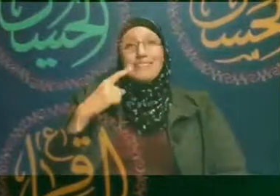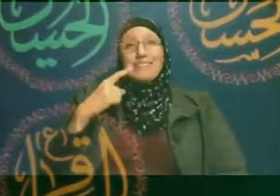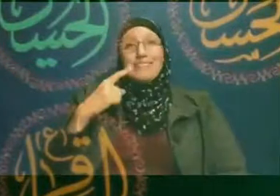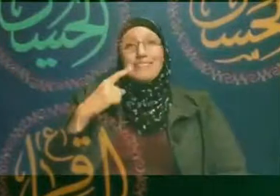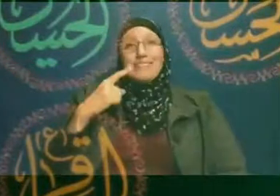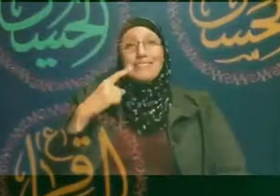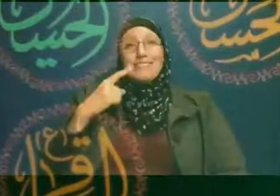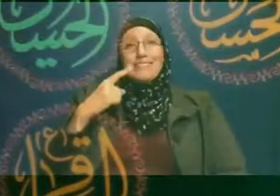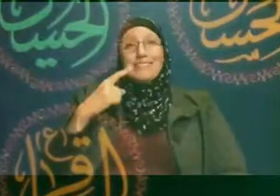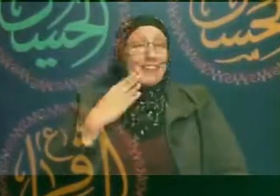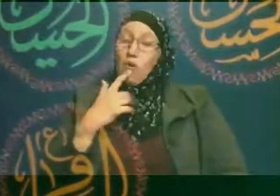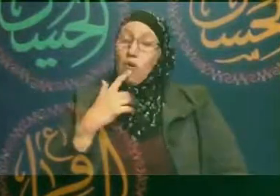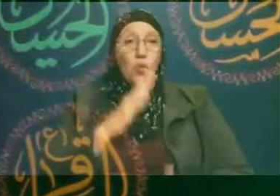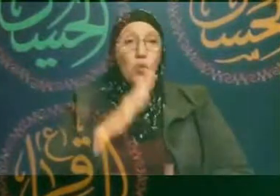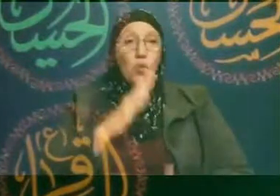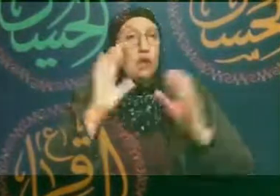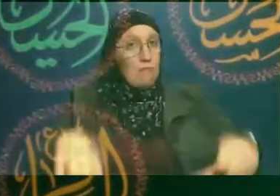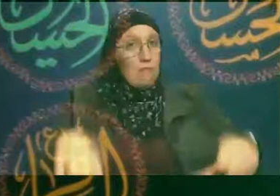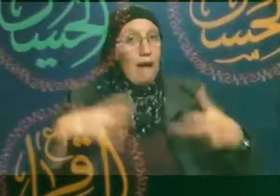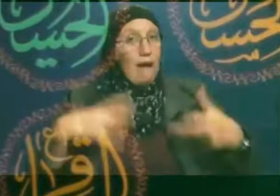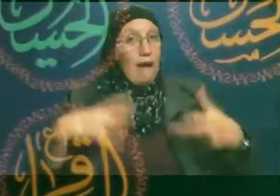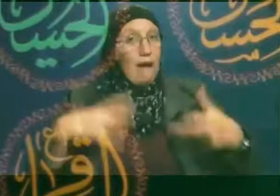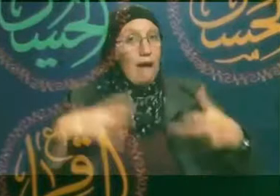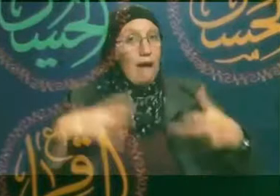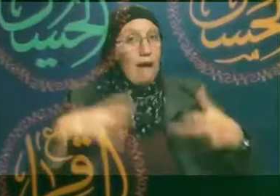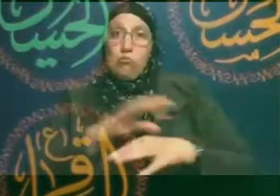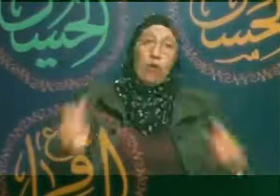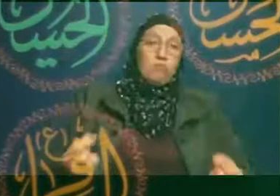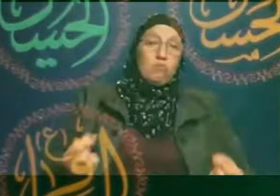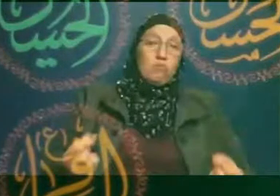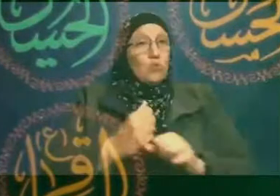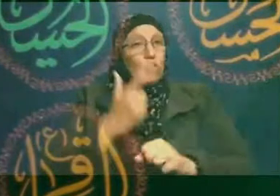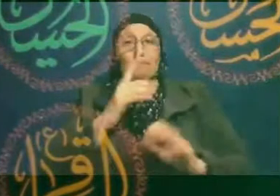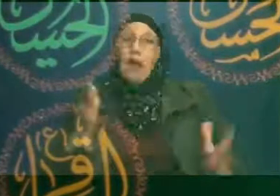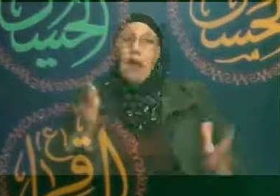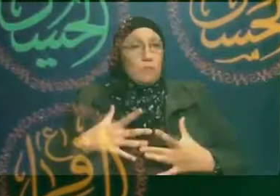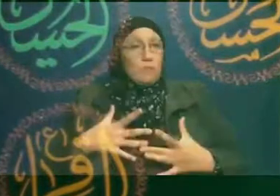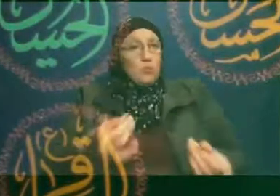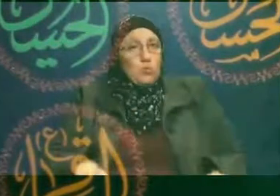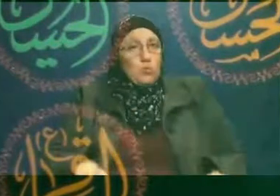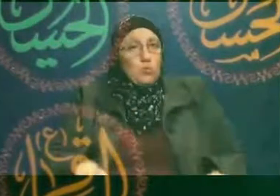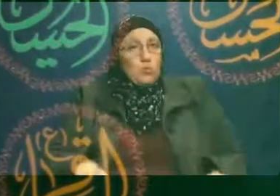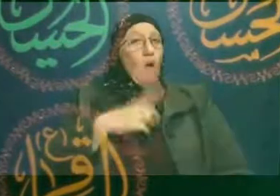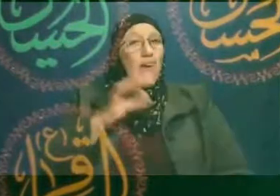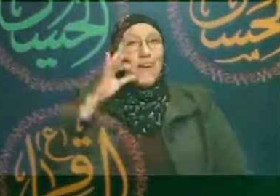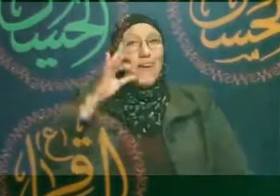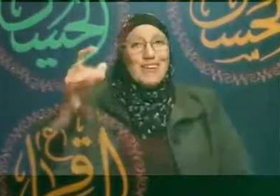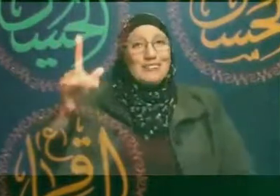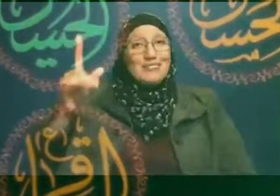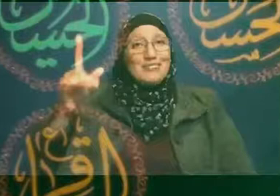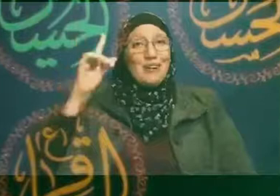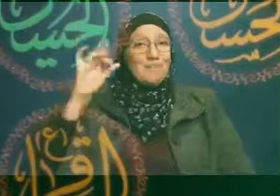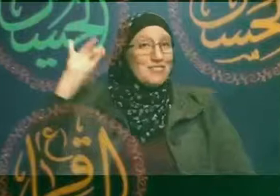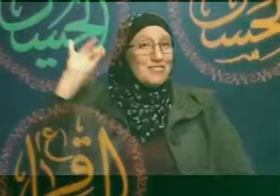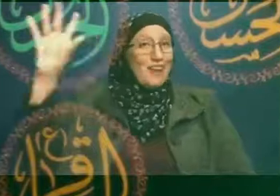God or not. I leave it to you to discover. Experience God. What are you going to lose? You are not losing anything. Just experience